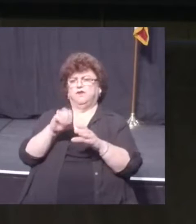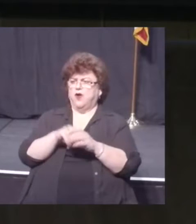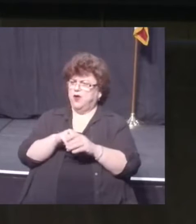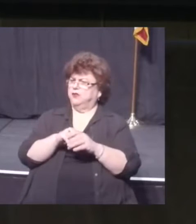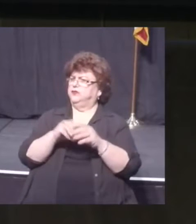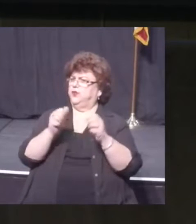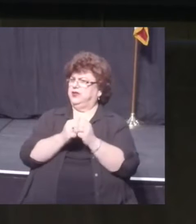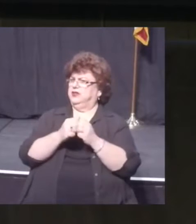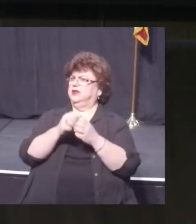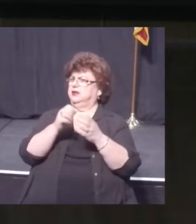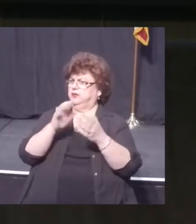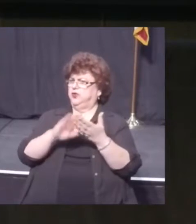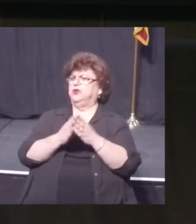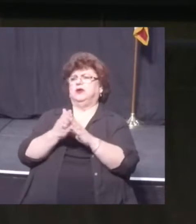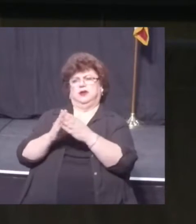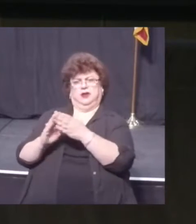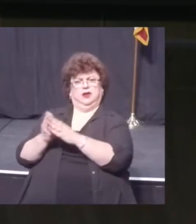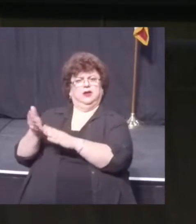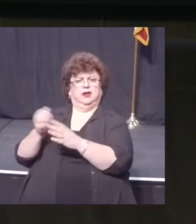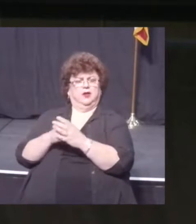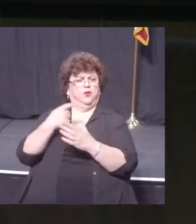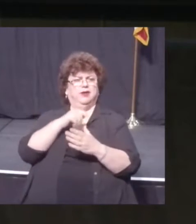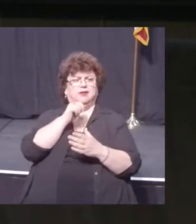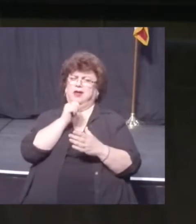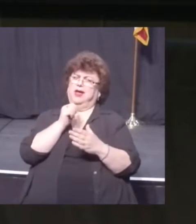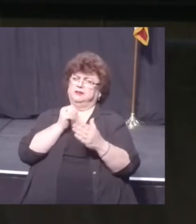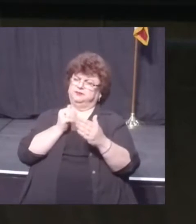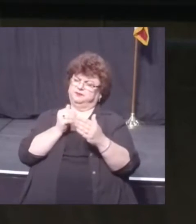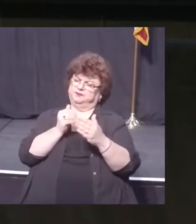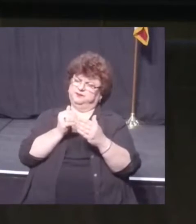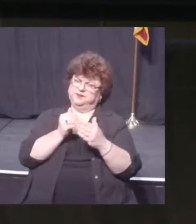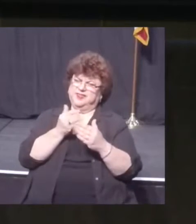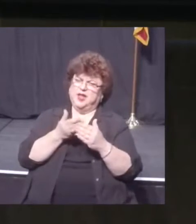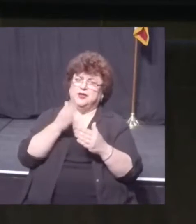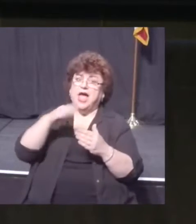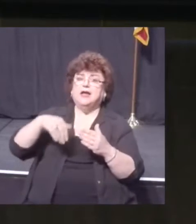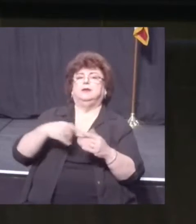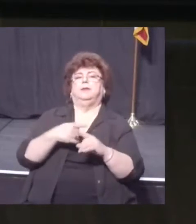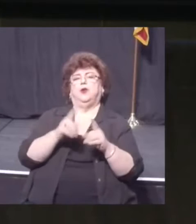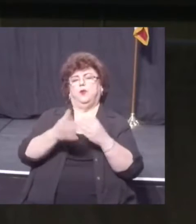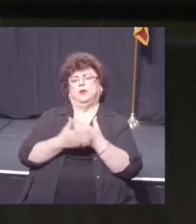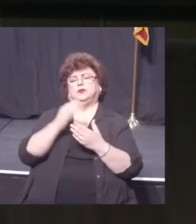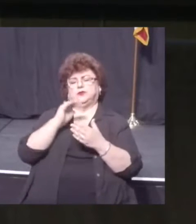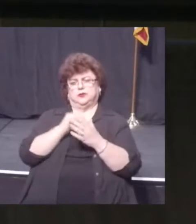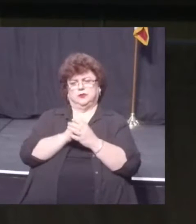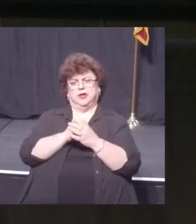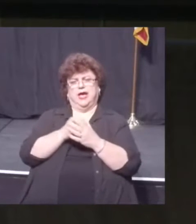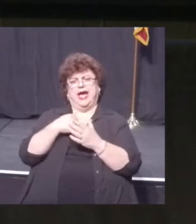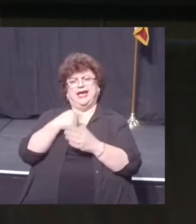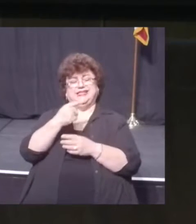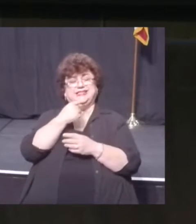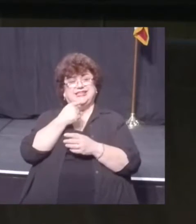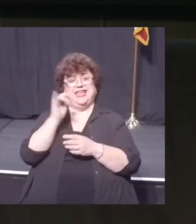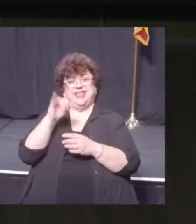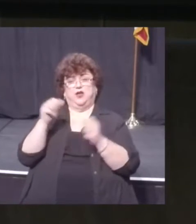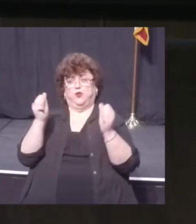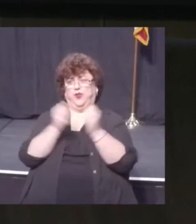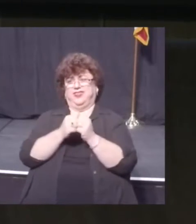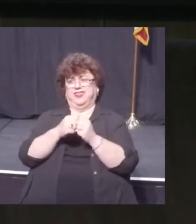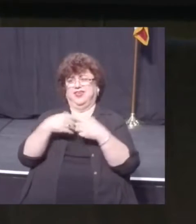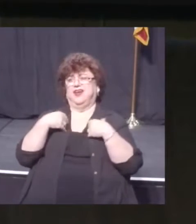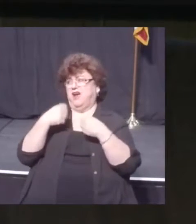are. We're not quite there yet, but we're on our way. And I say that